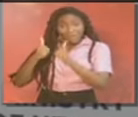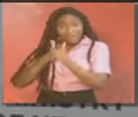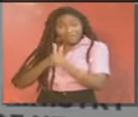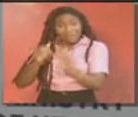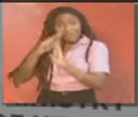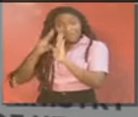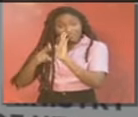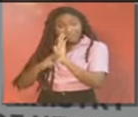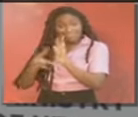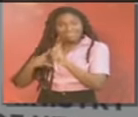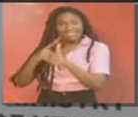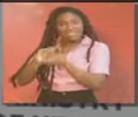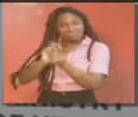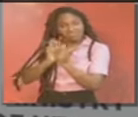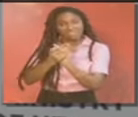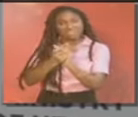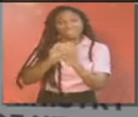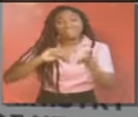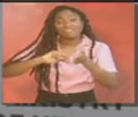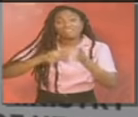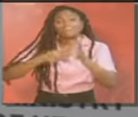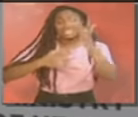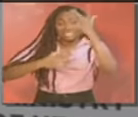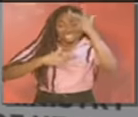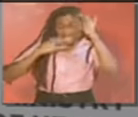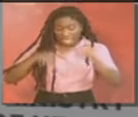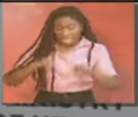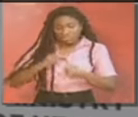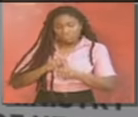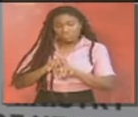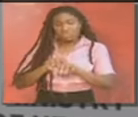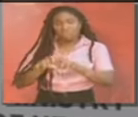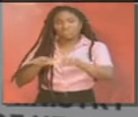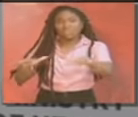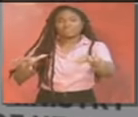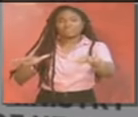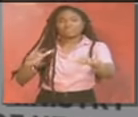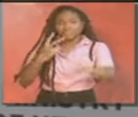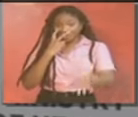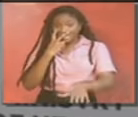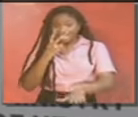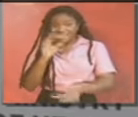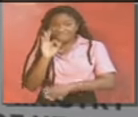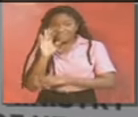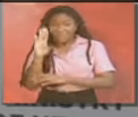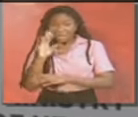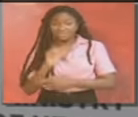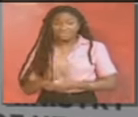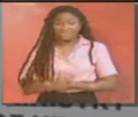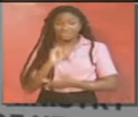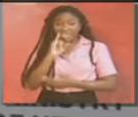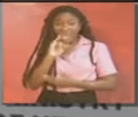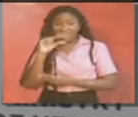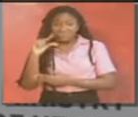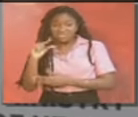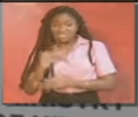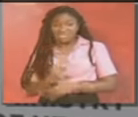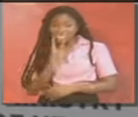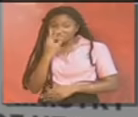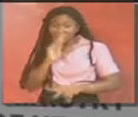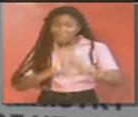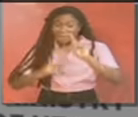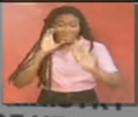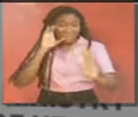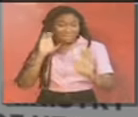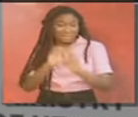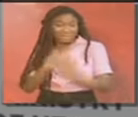which the virus can spread through the population. We've seen on social media some of those pictures of gathering, milling around